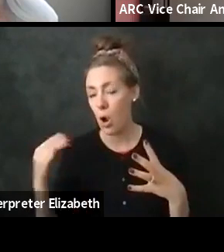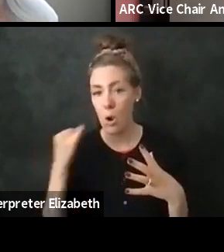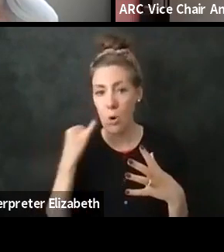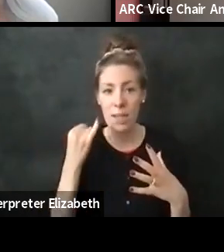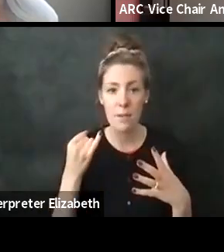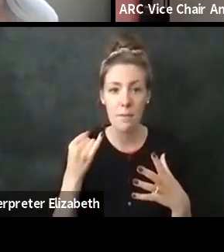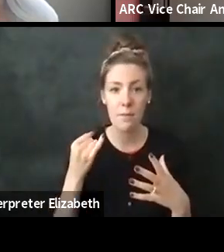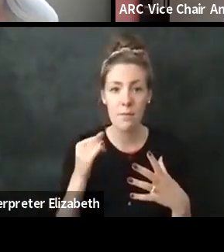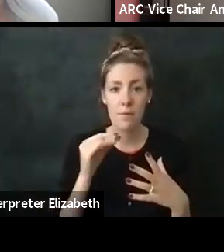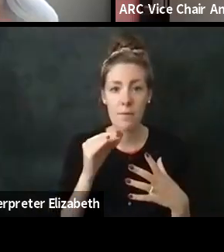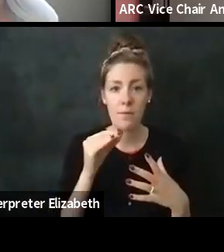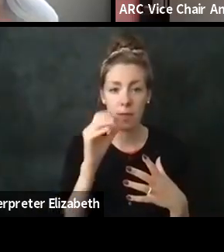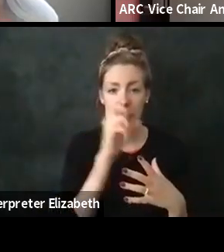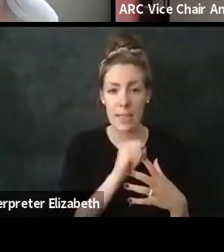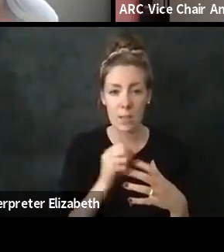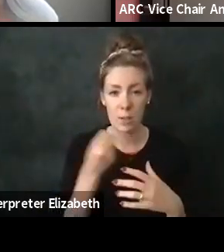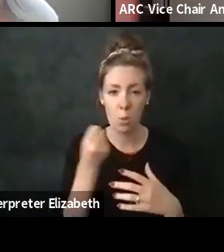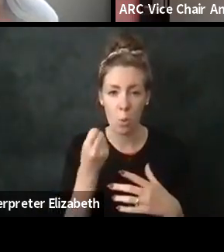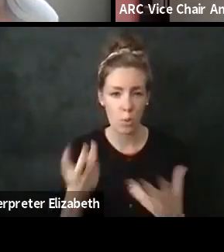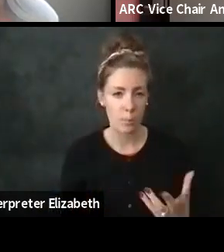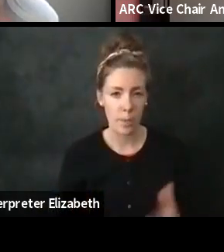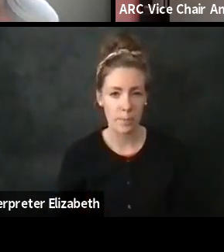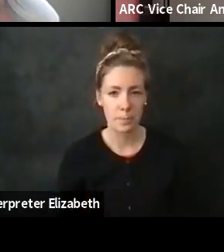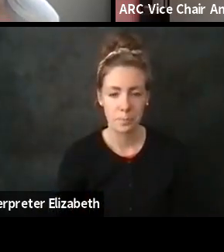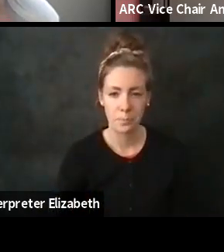If these estimates hold?